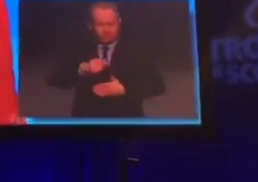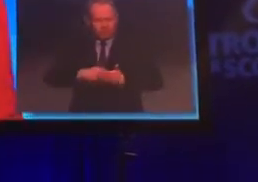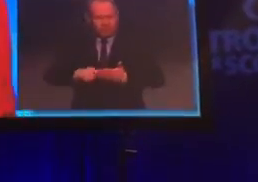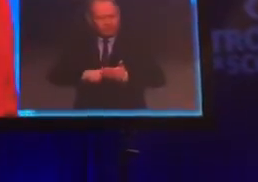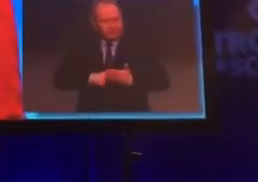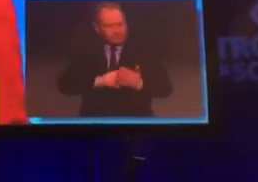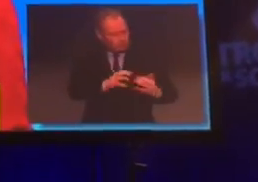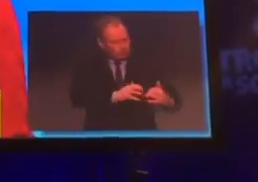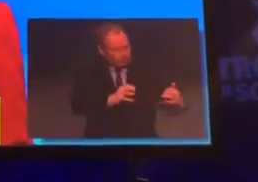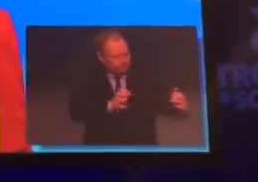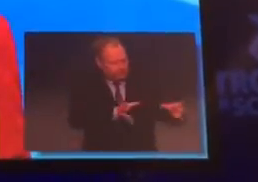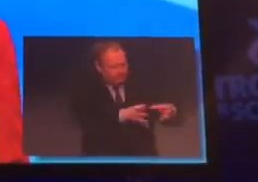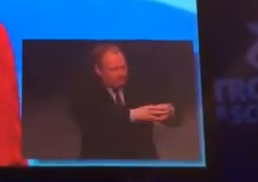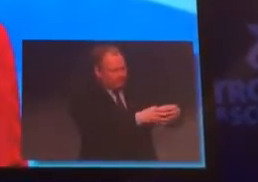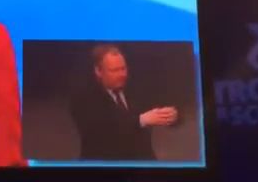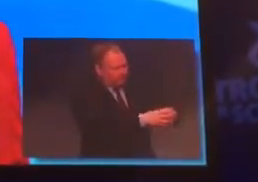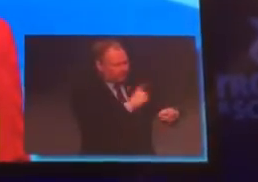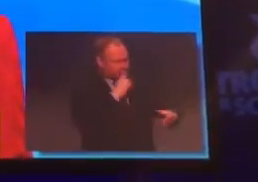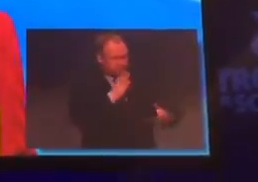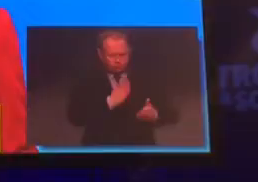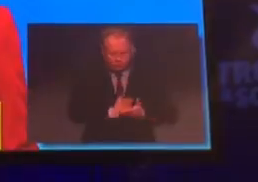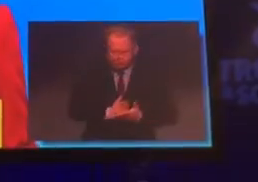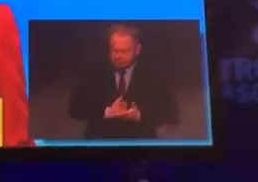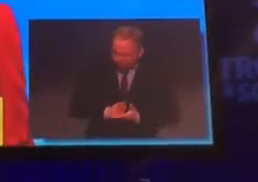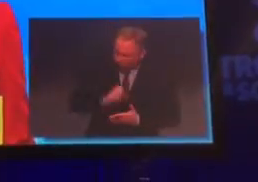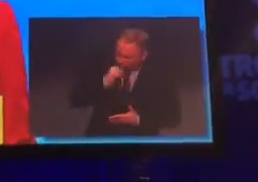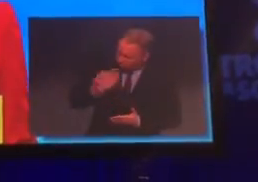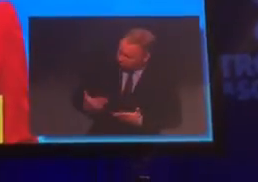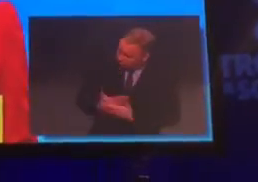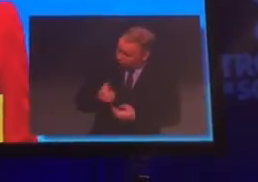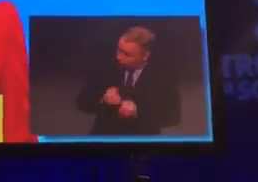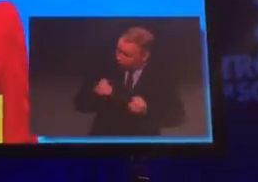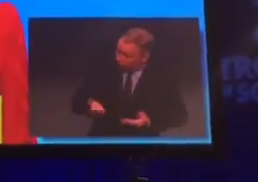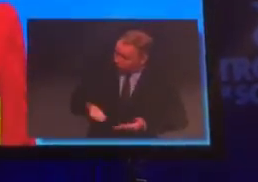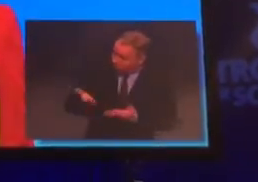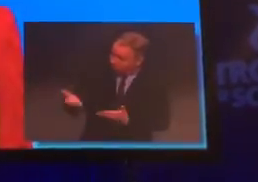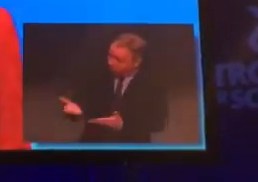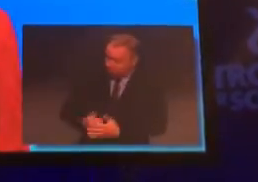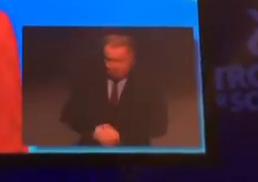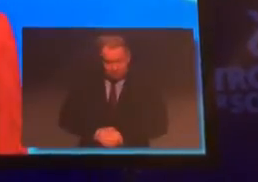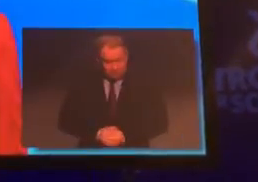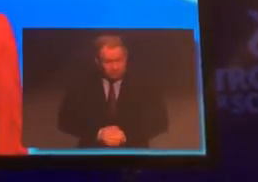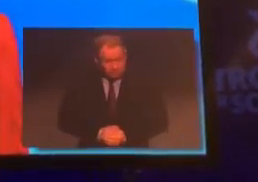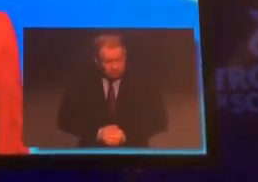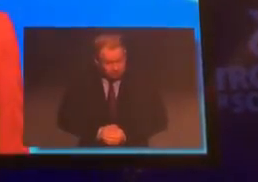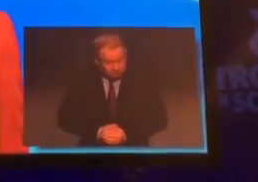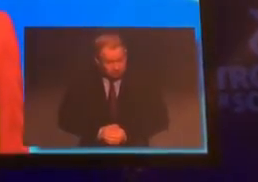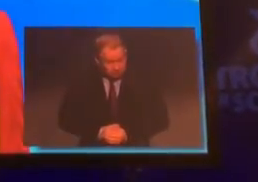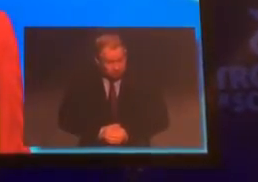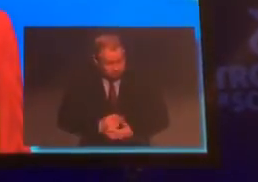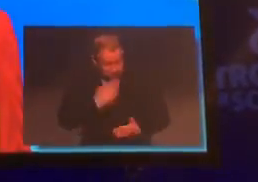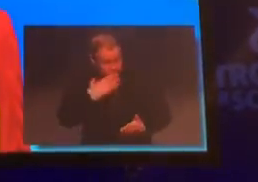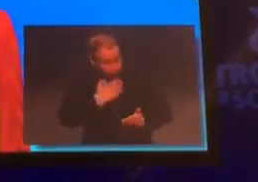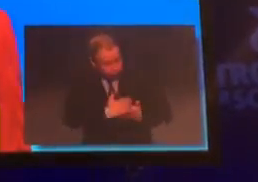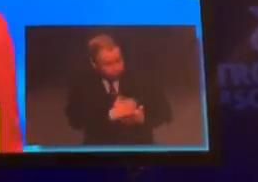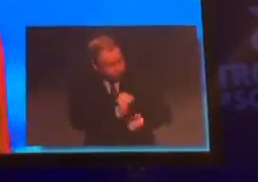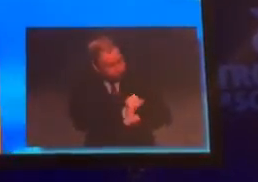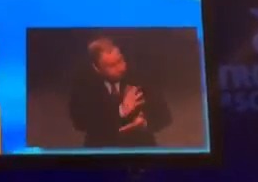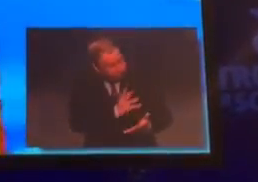parties promised that Scotland would get new powers. It was a promise made freely